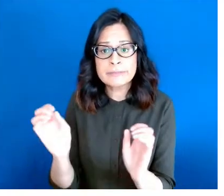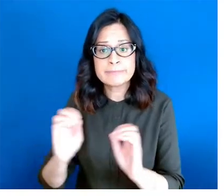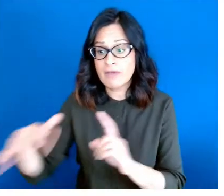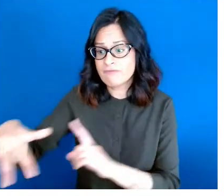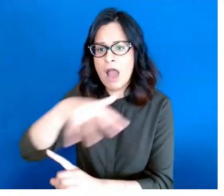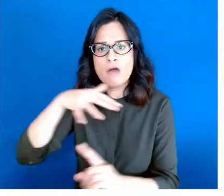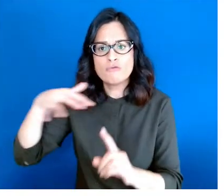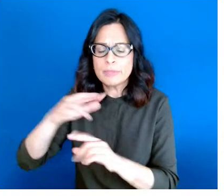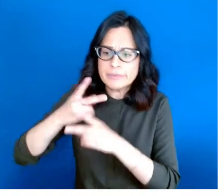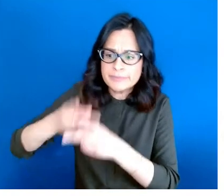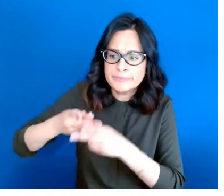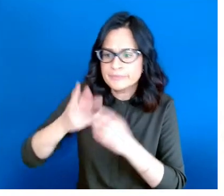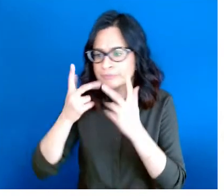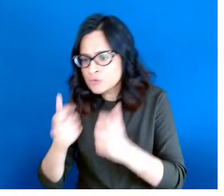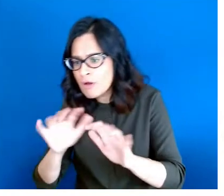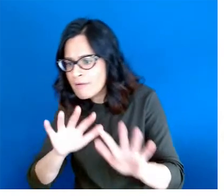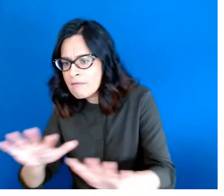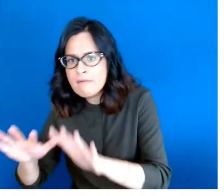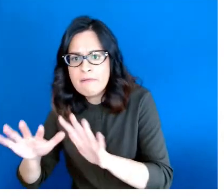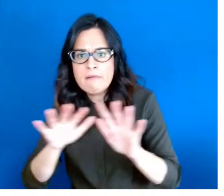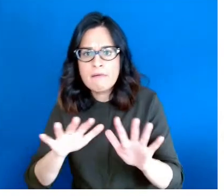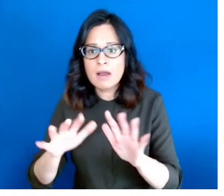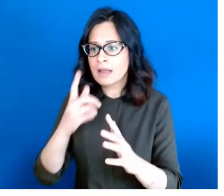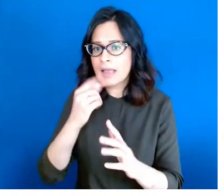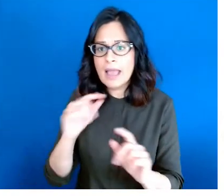they could be